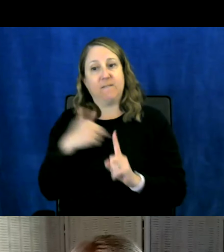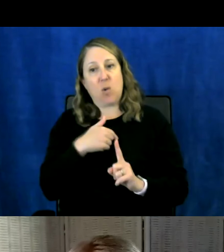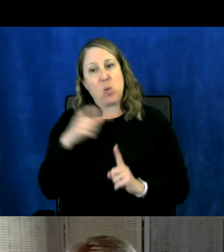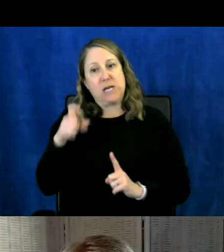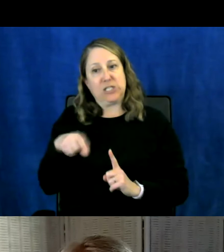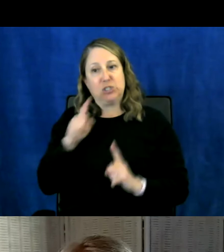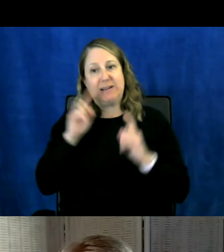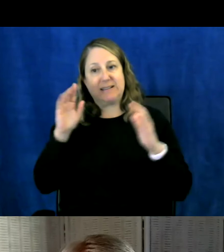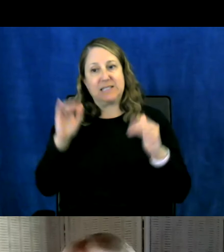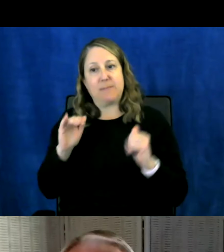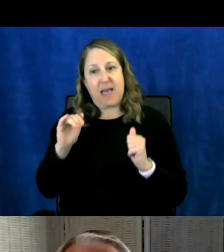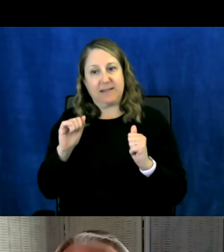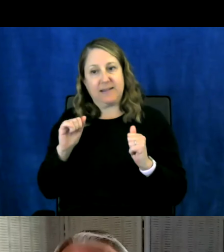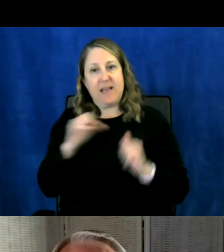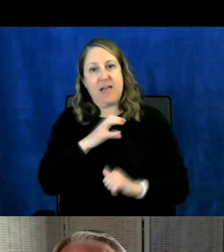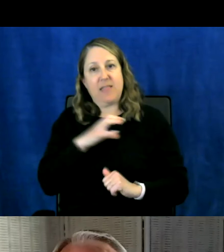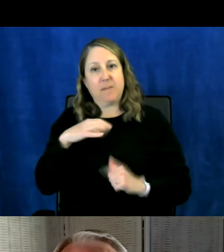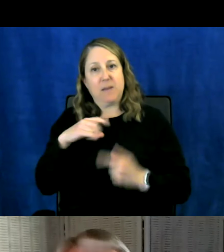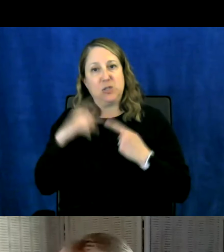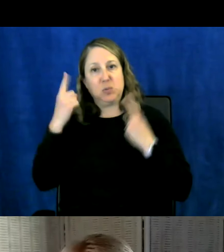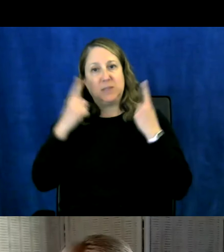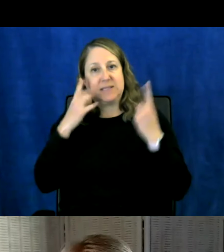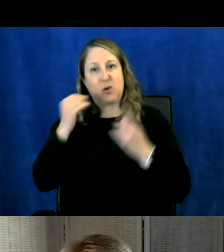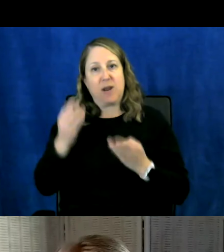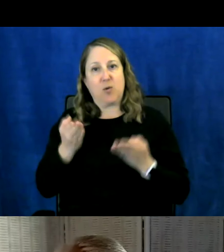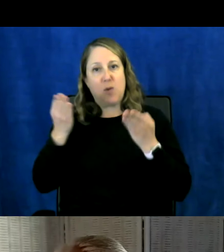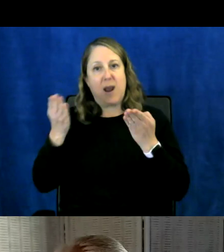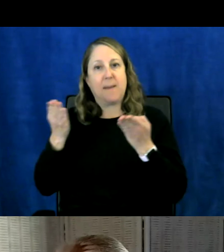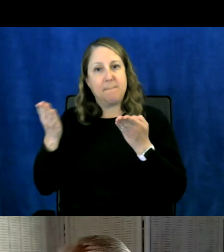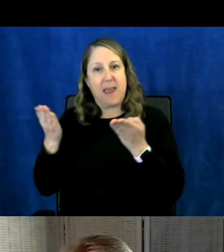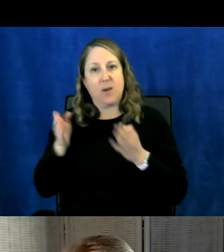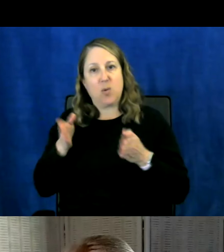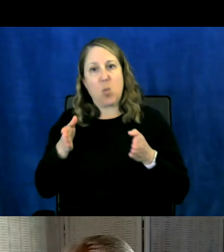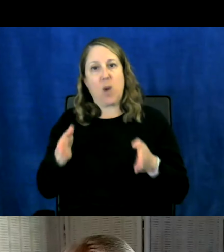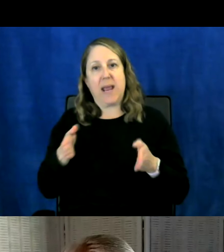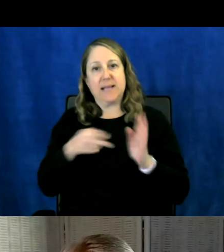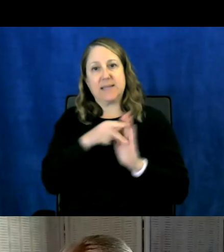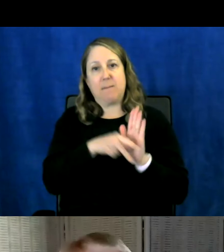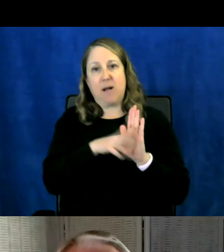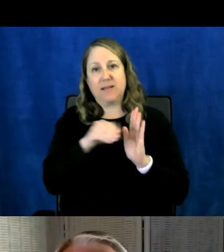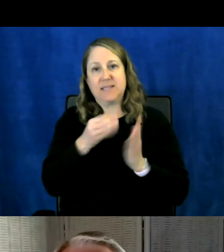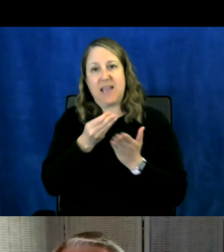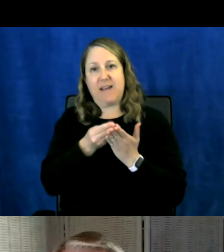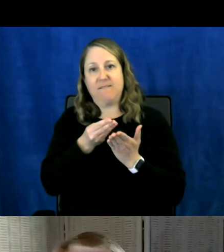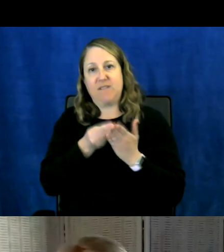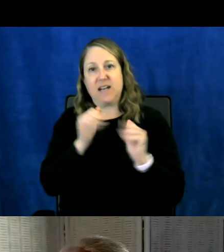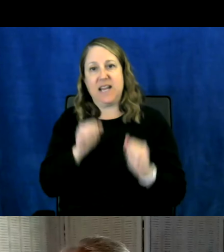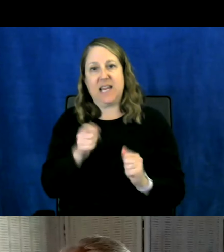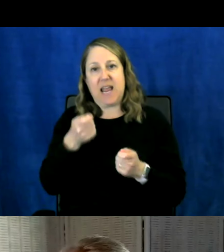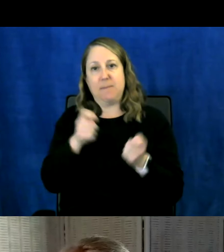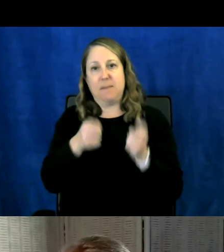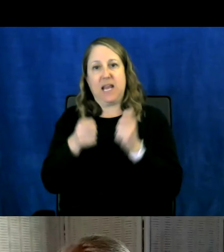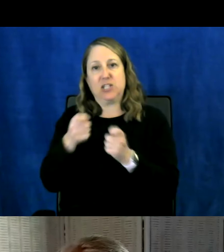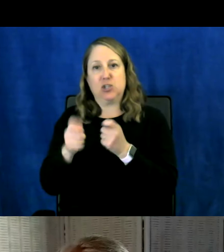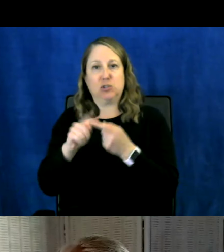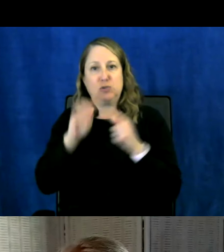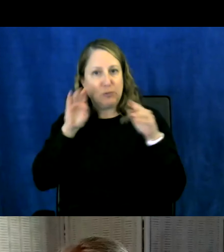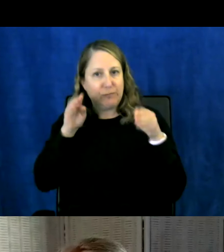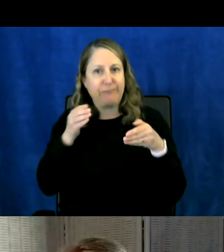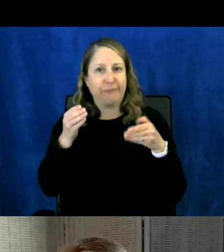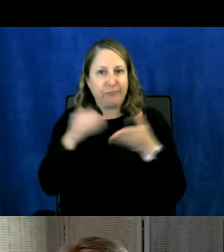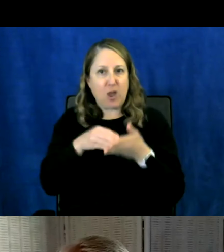expect the committee to consider and recommend ways that policy and funding can be adjusted to refocus